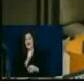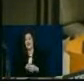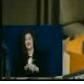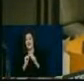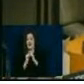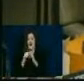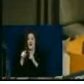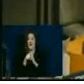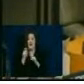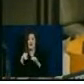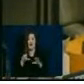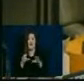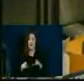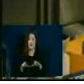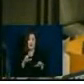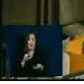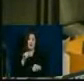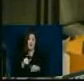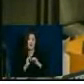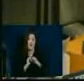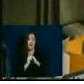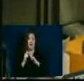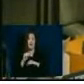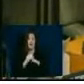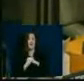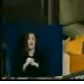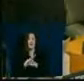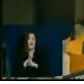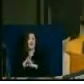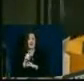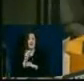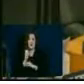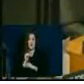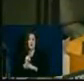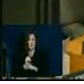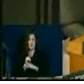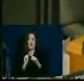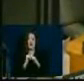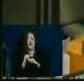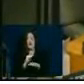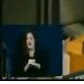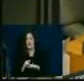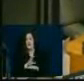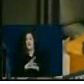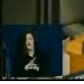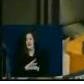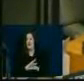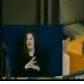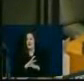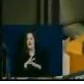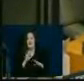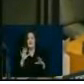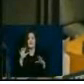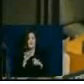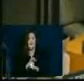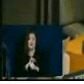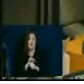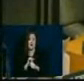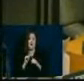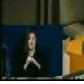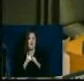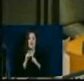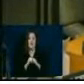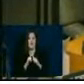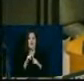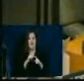how do they have to do that, and how does that affect terms, and how does that affect liquidated damages, and how does that affect